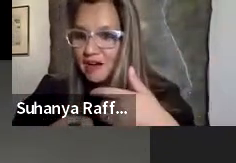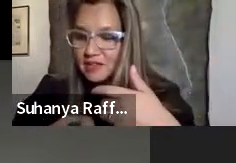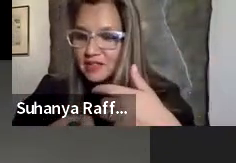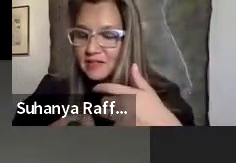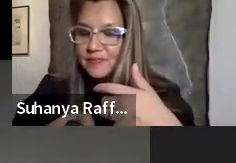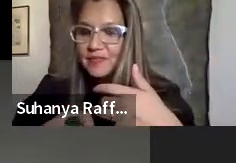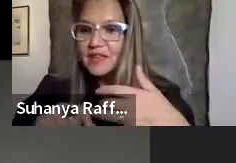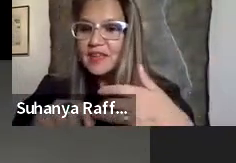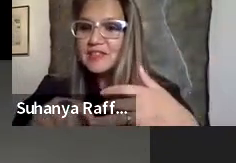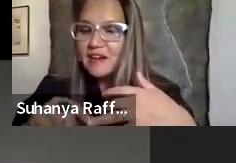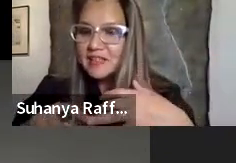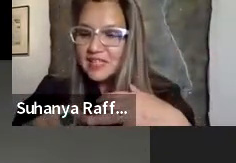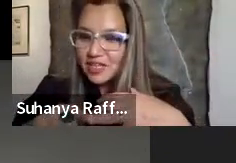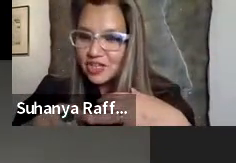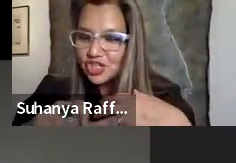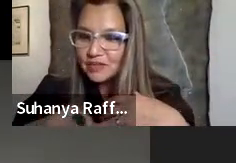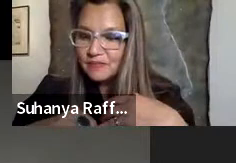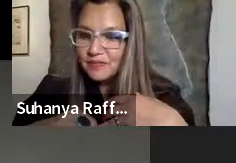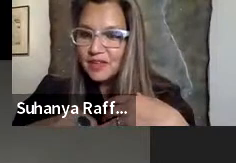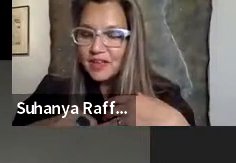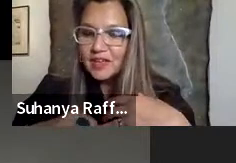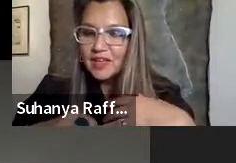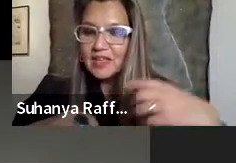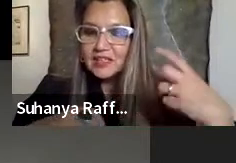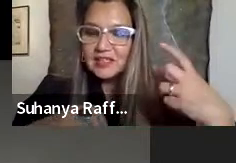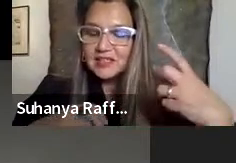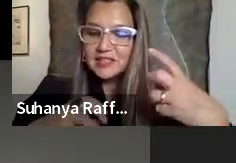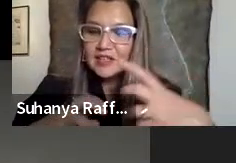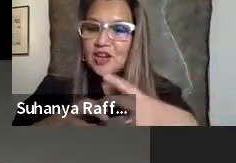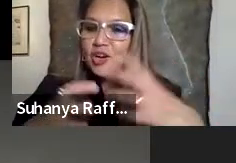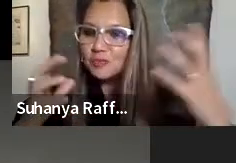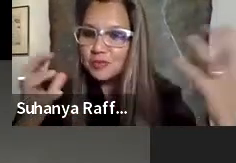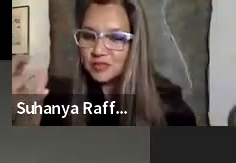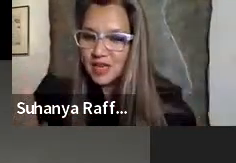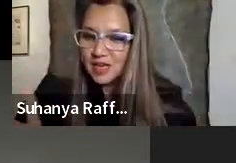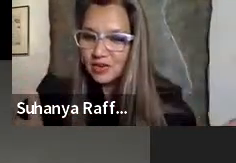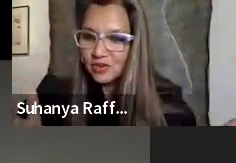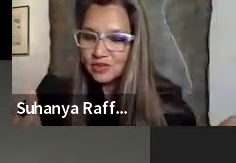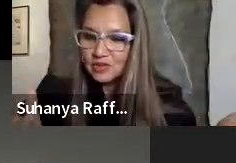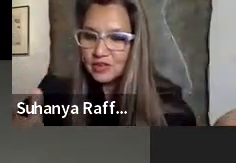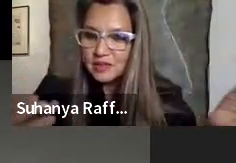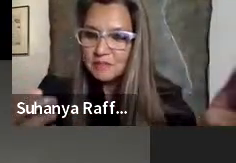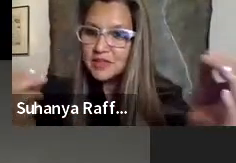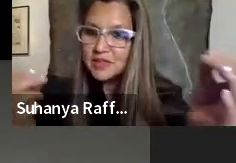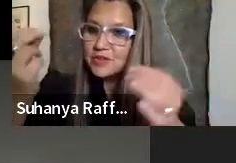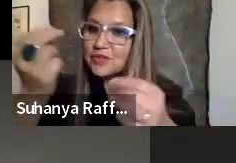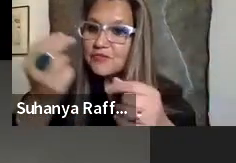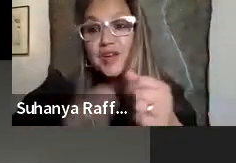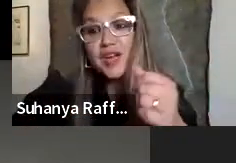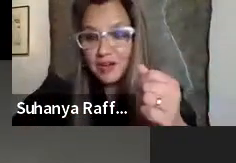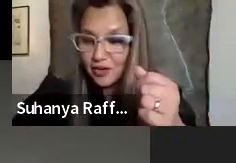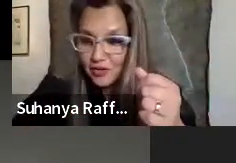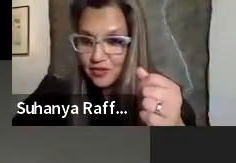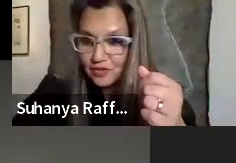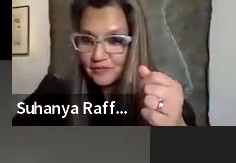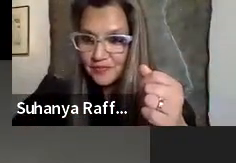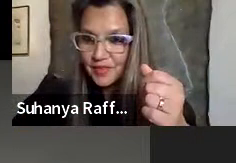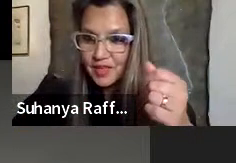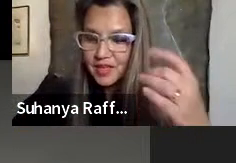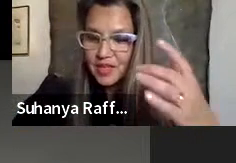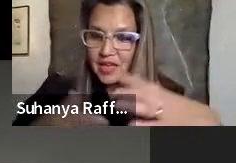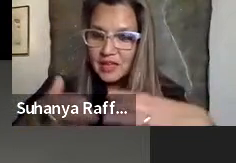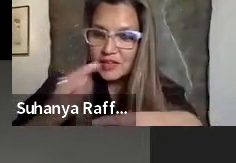both art, it's architecture, it is a global dialogue, but it's also very